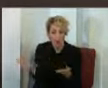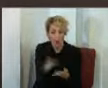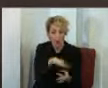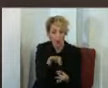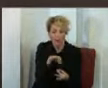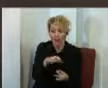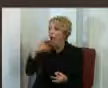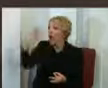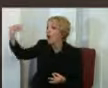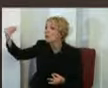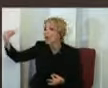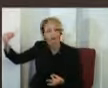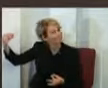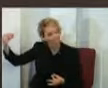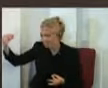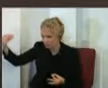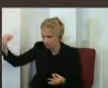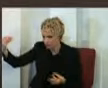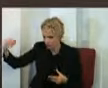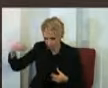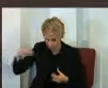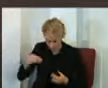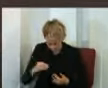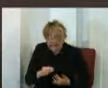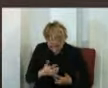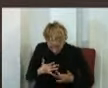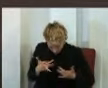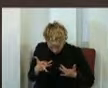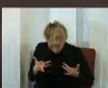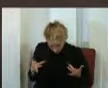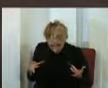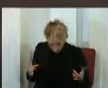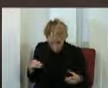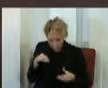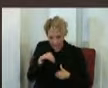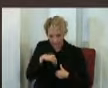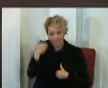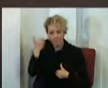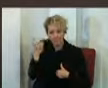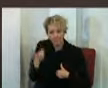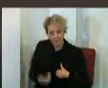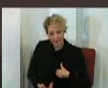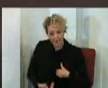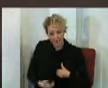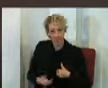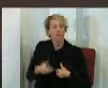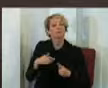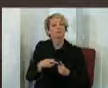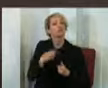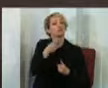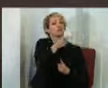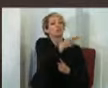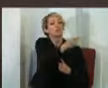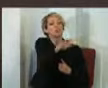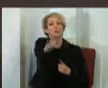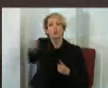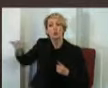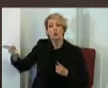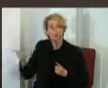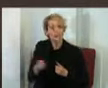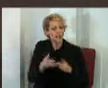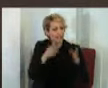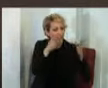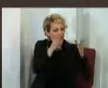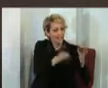there. It's in you and it's in me. Amen. It's in each and every one of